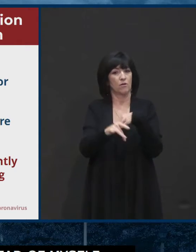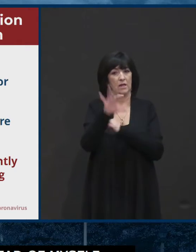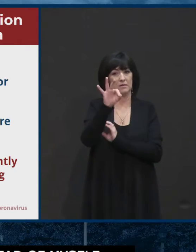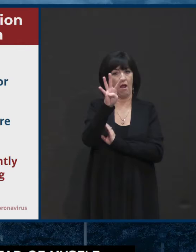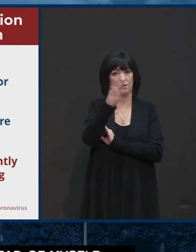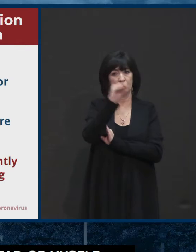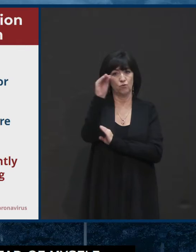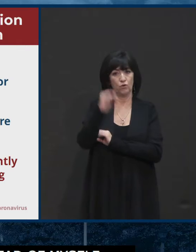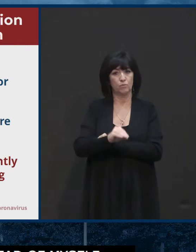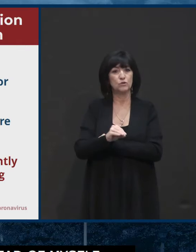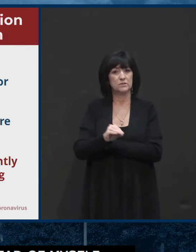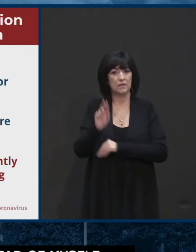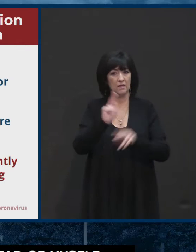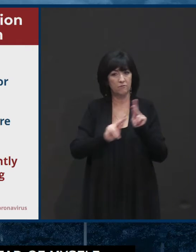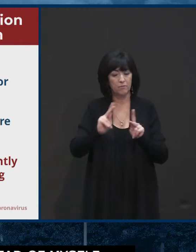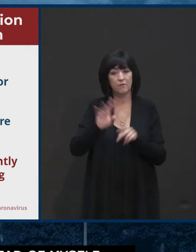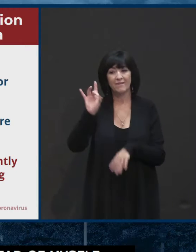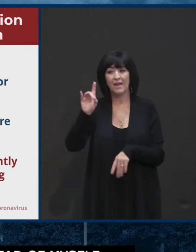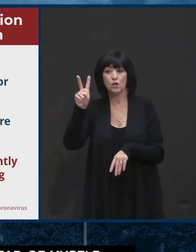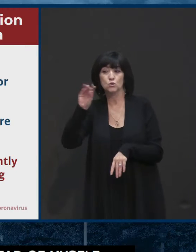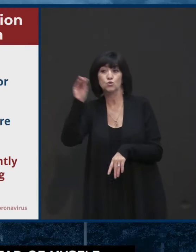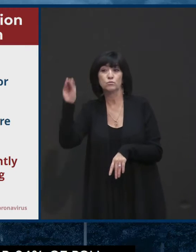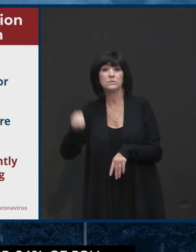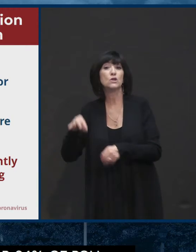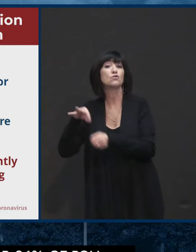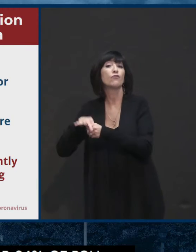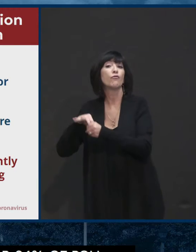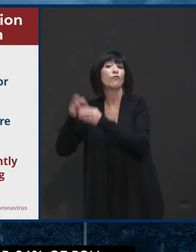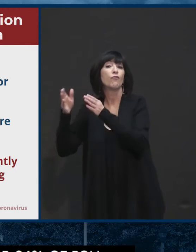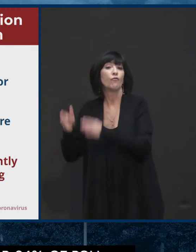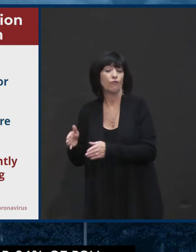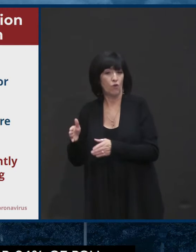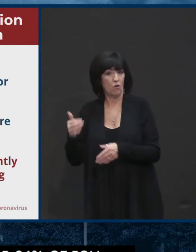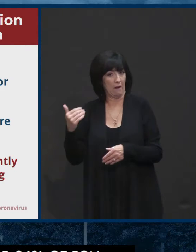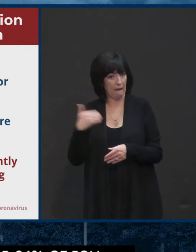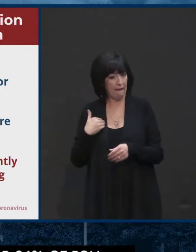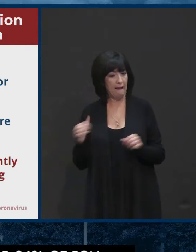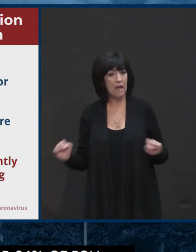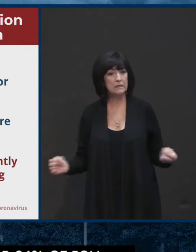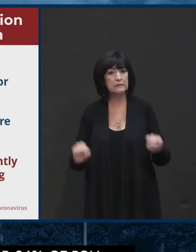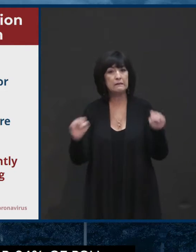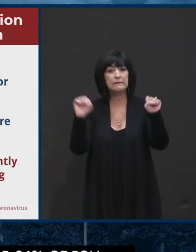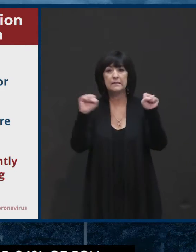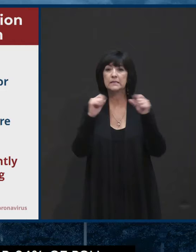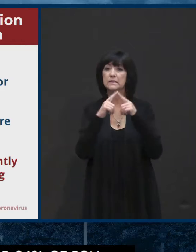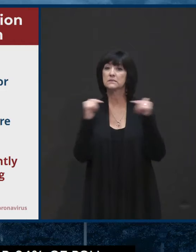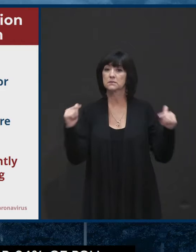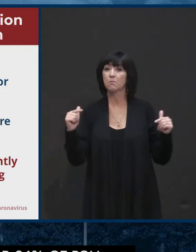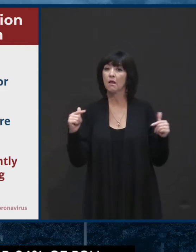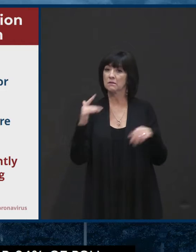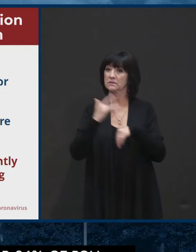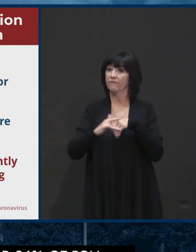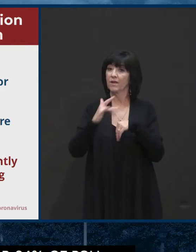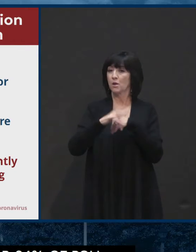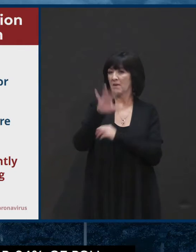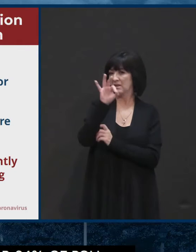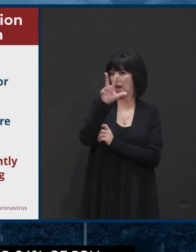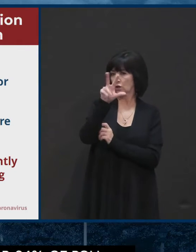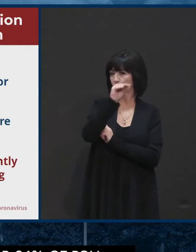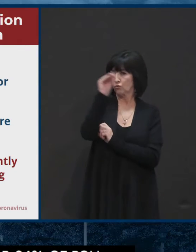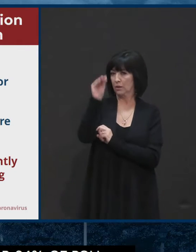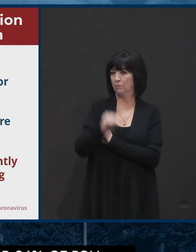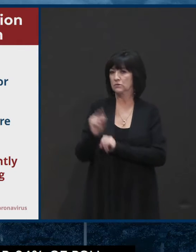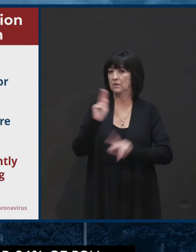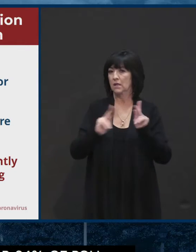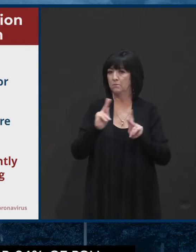workers and 82% of voters, and that cleaning supplies were available. 93% said this.